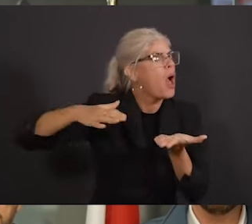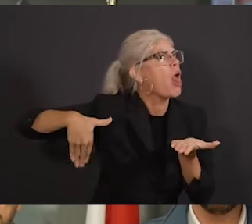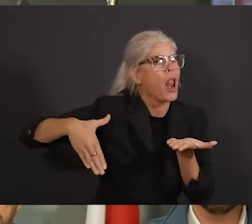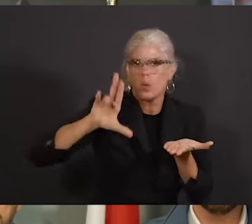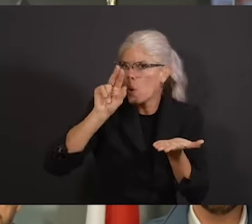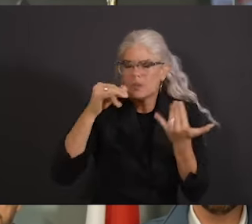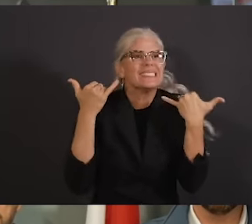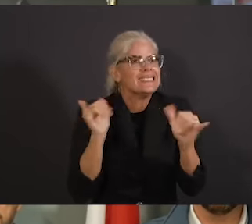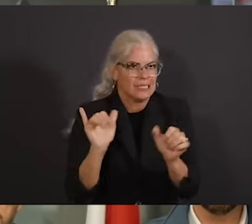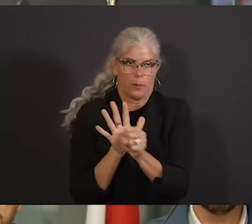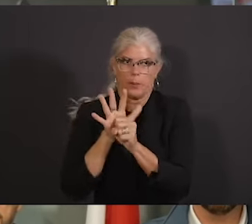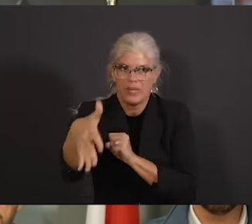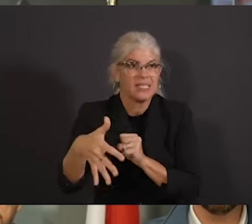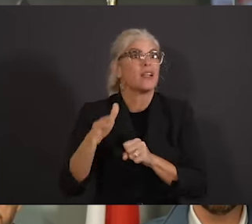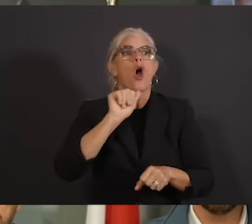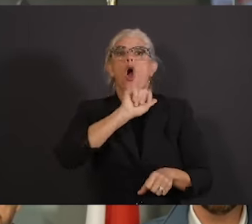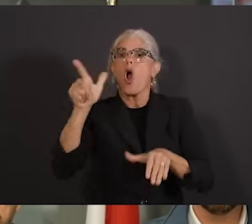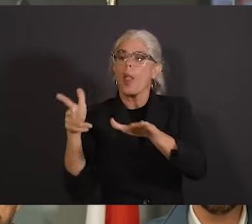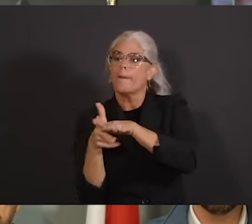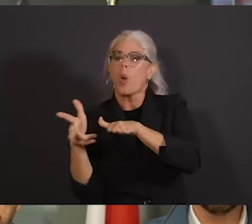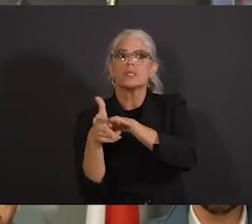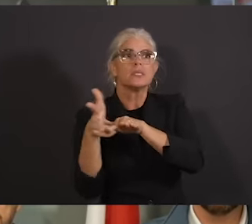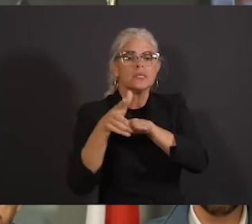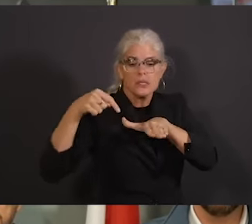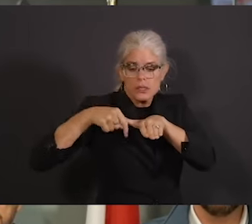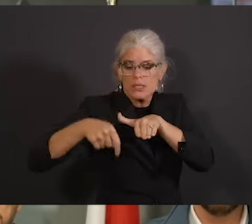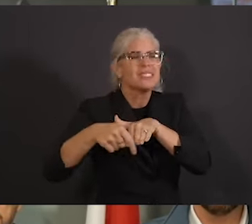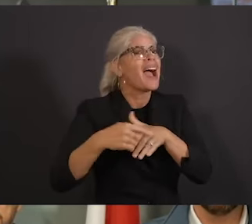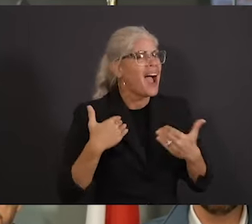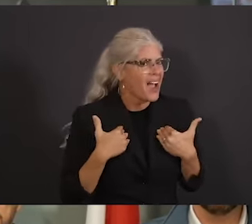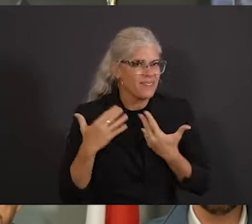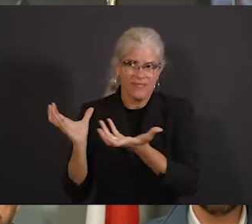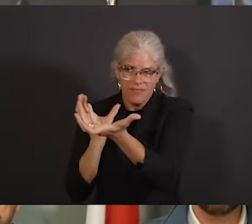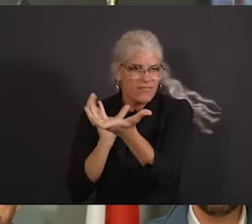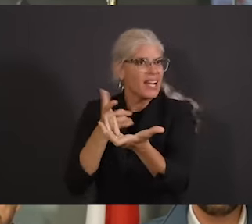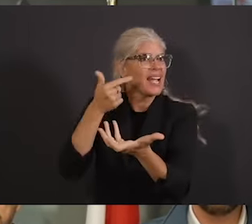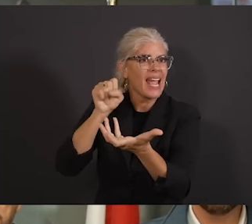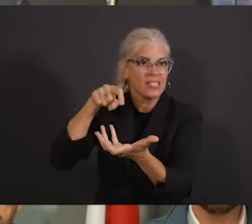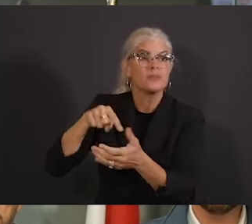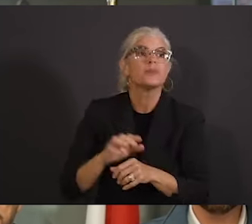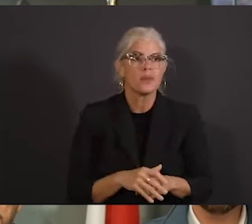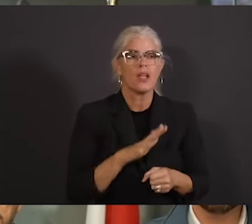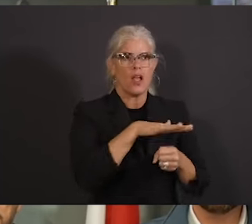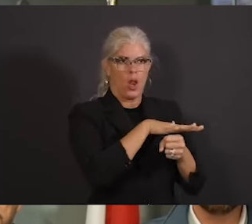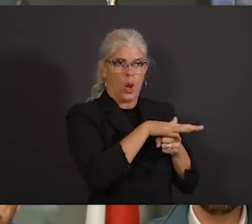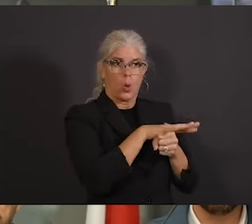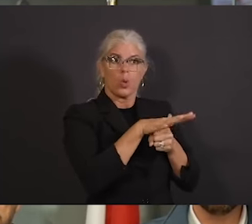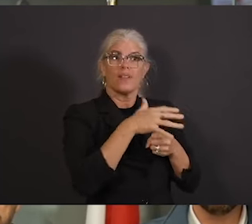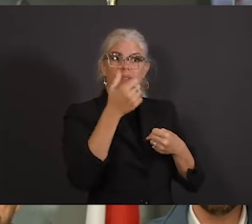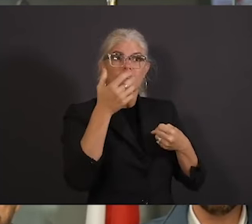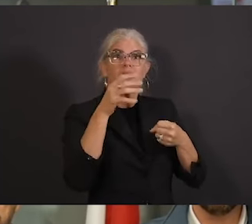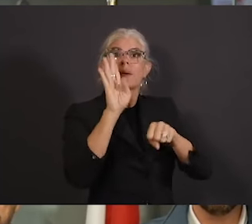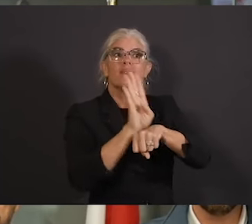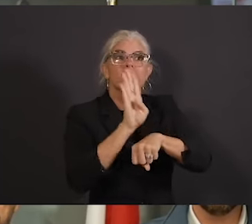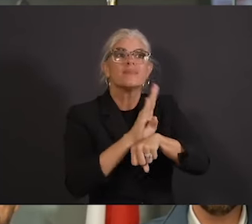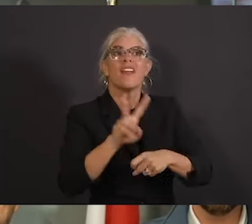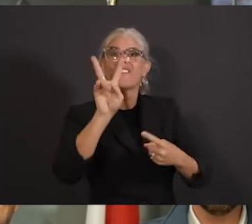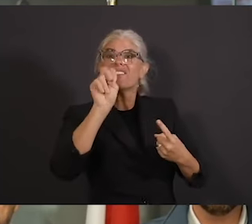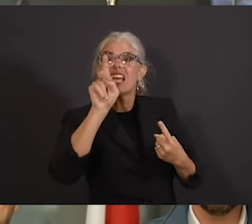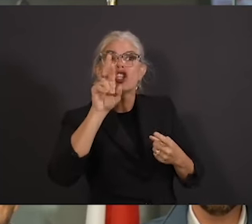ports are checked in on that. Local officials and their vendors must continue debris removal efforts for